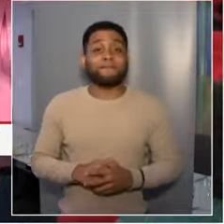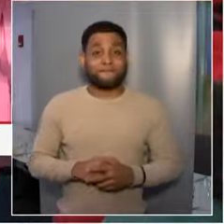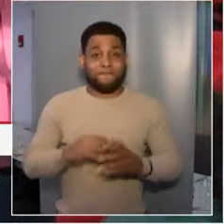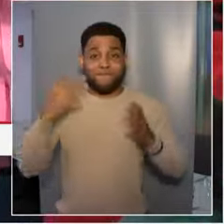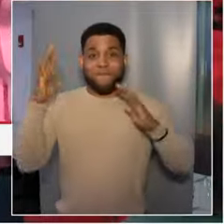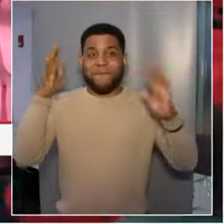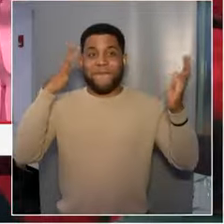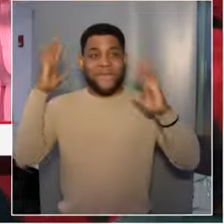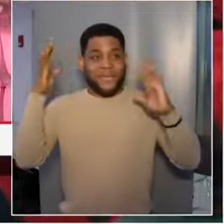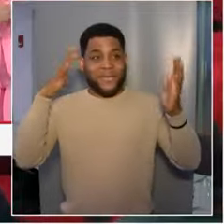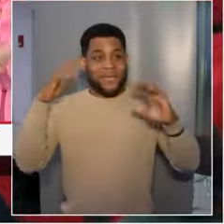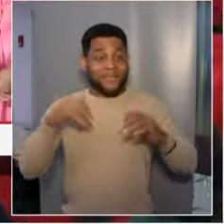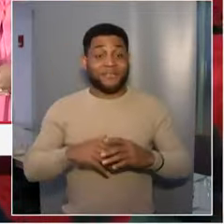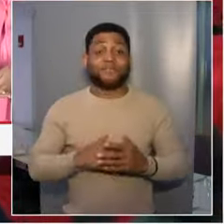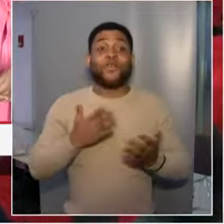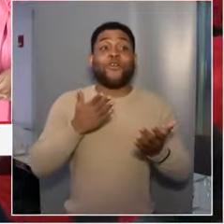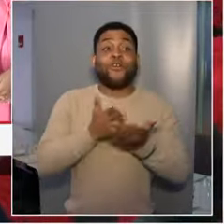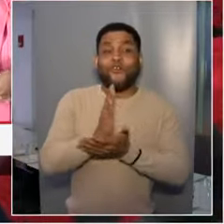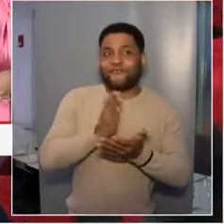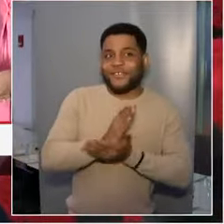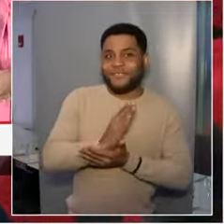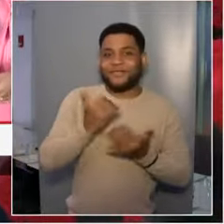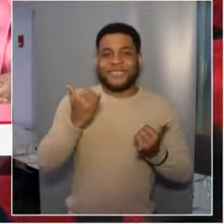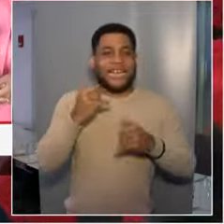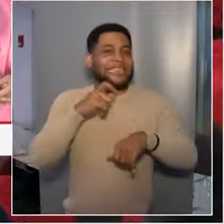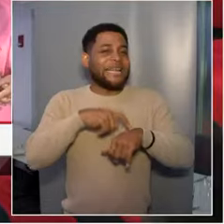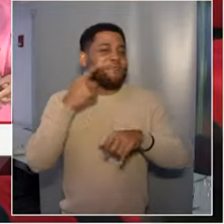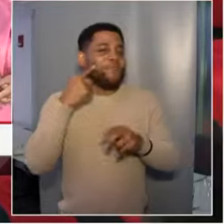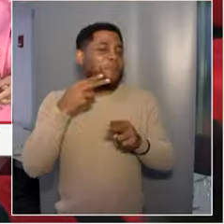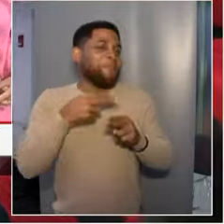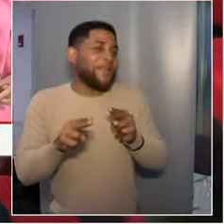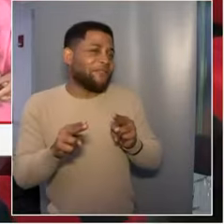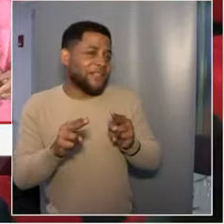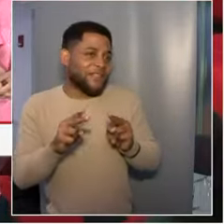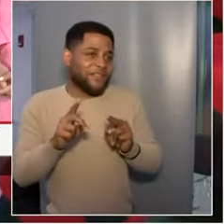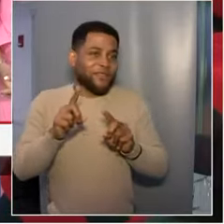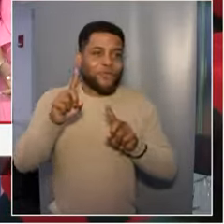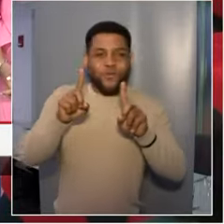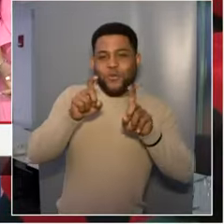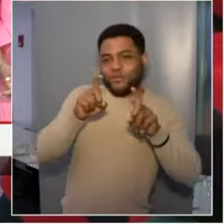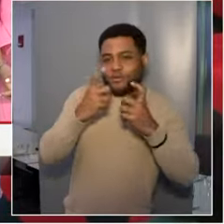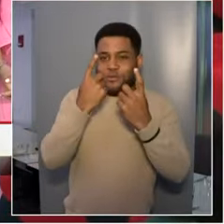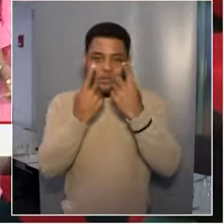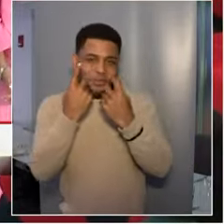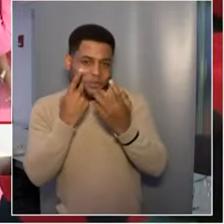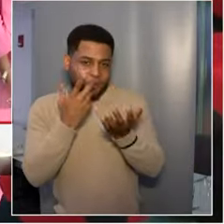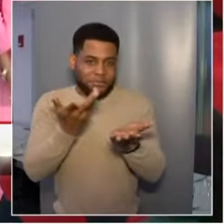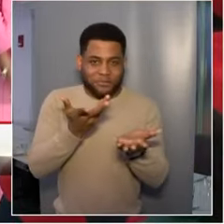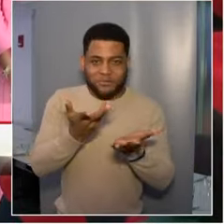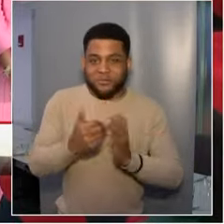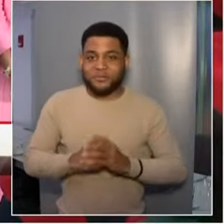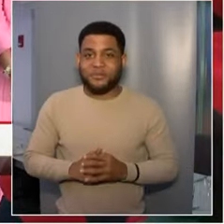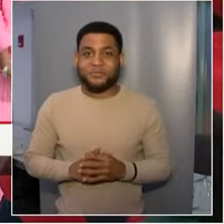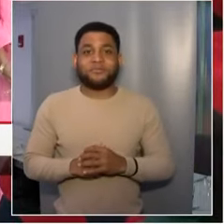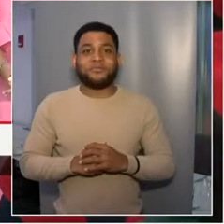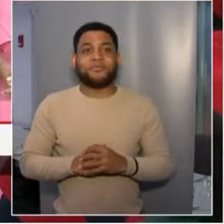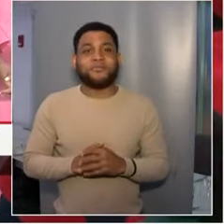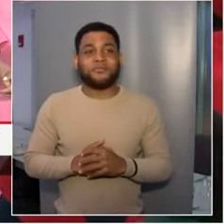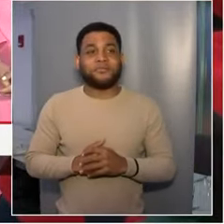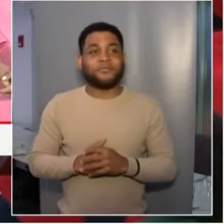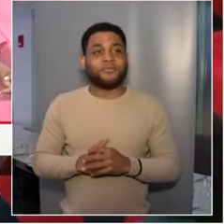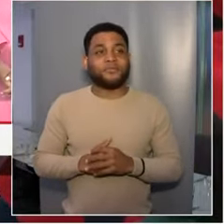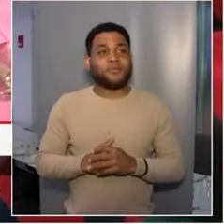All right, we're going to have time for a few. Ted said, you know, he'll have time, a lot of time at another